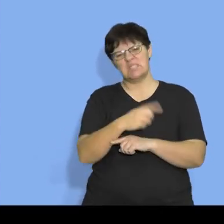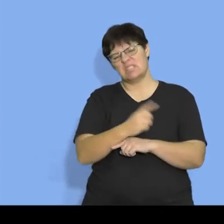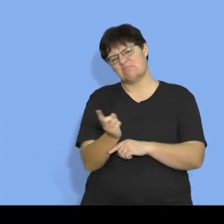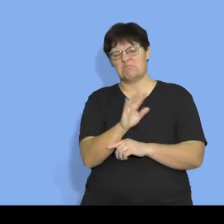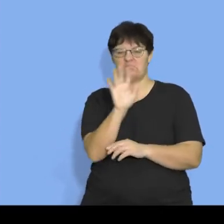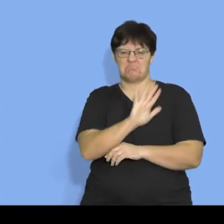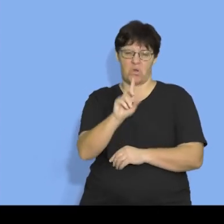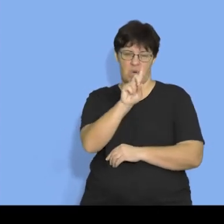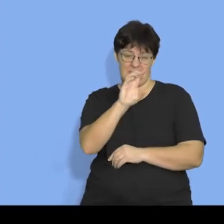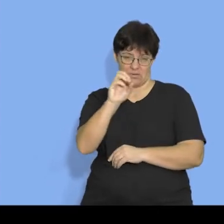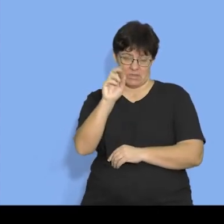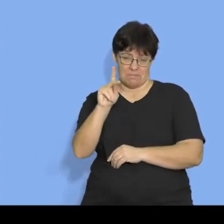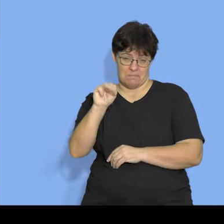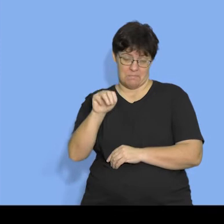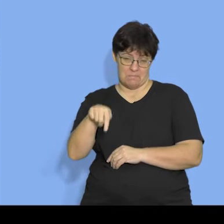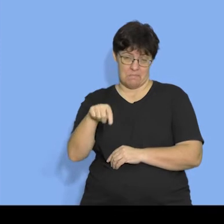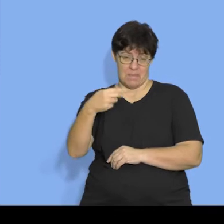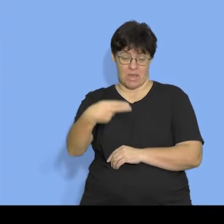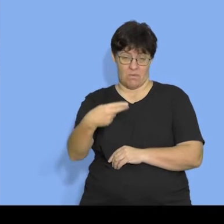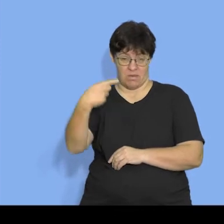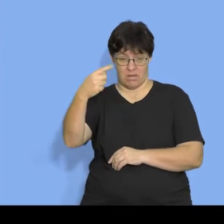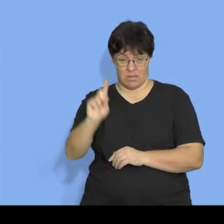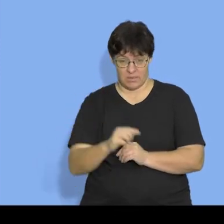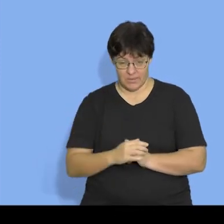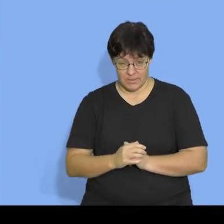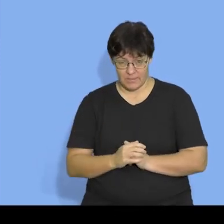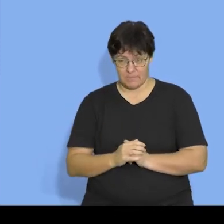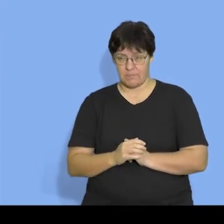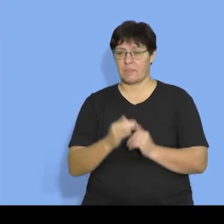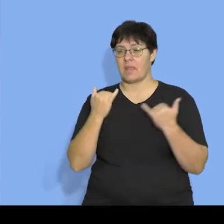Okay? Now they say, what